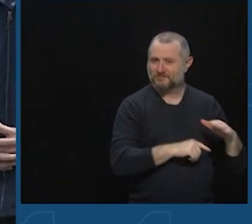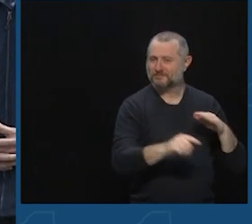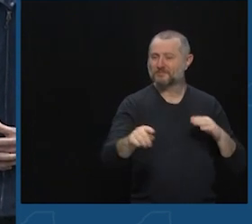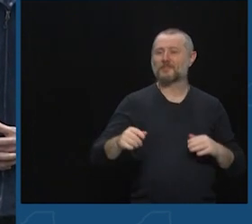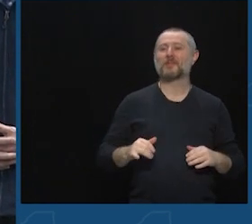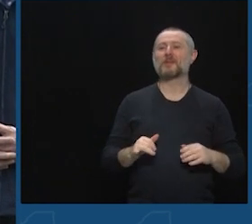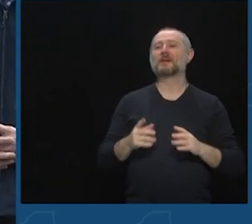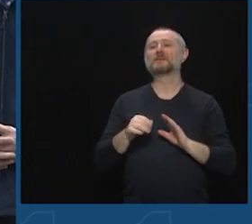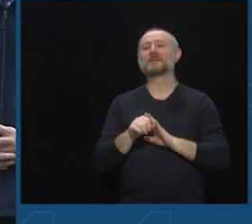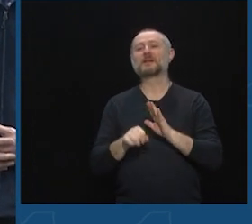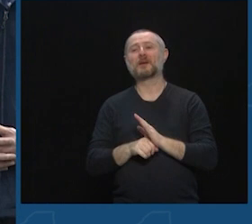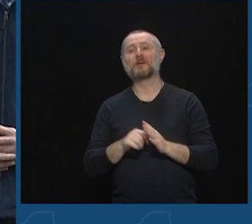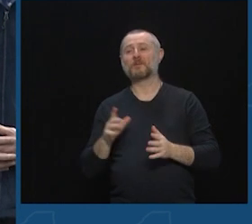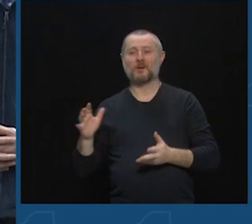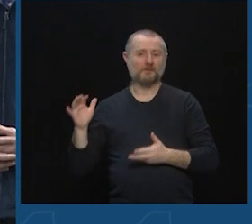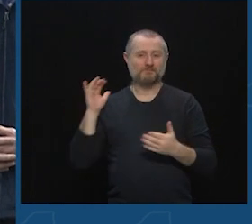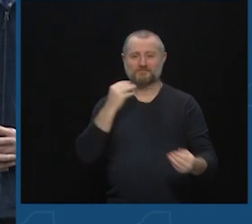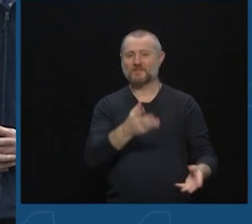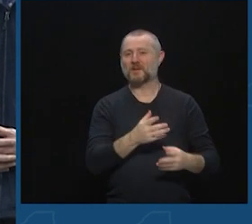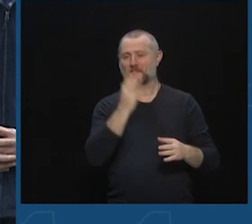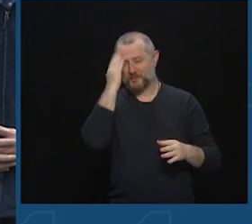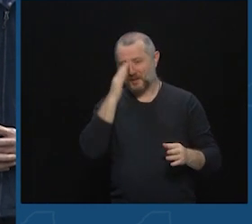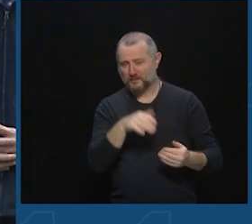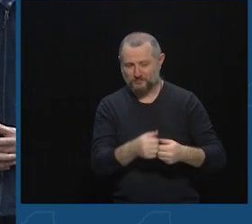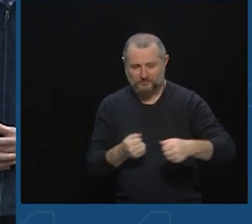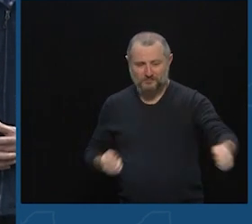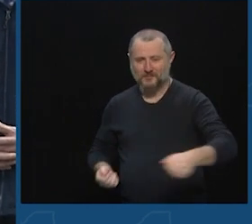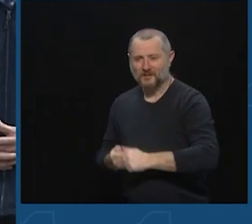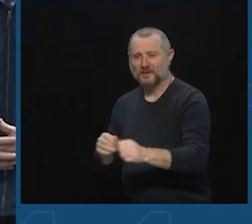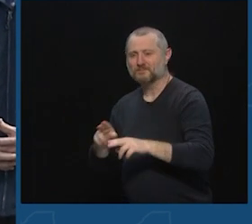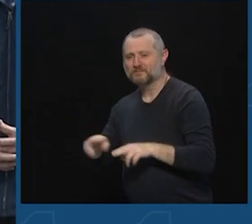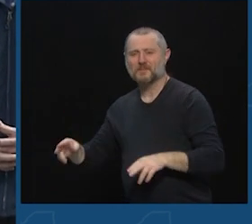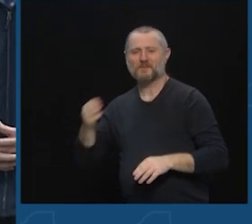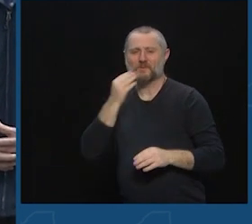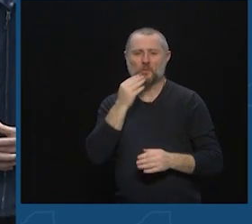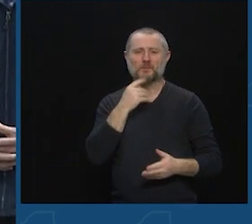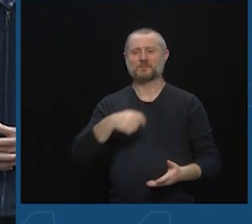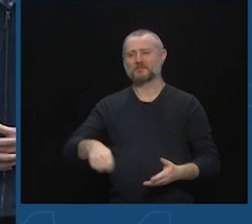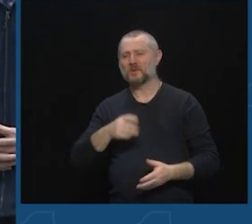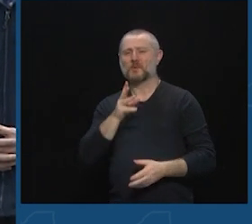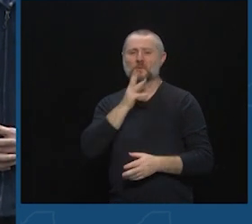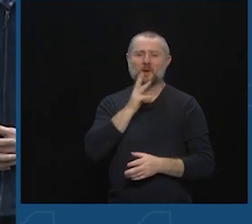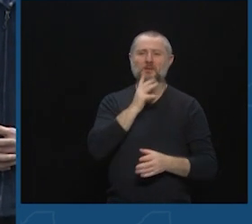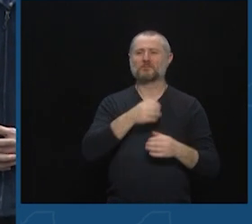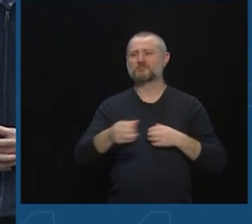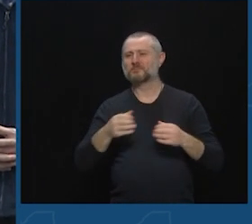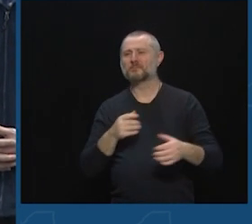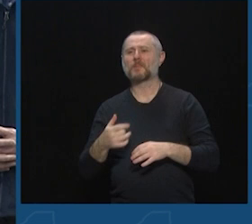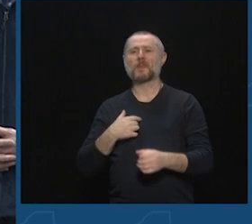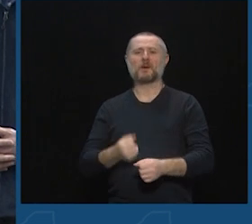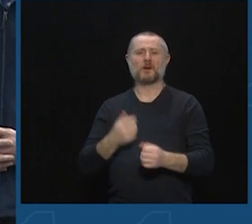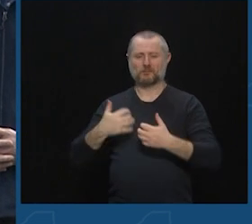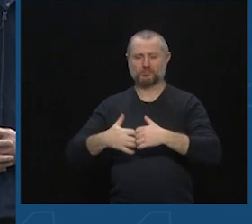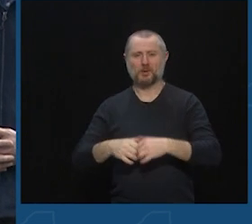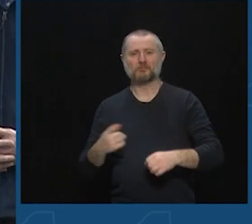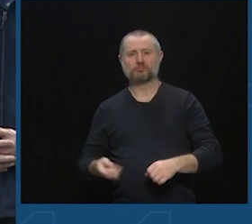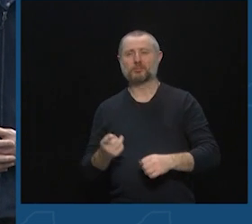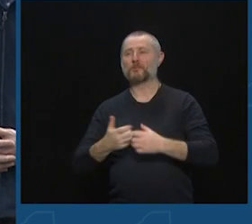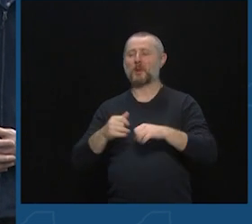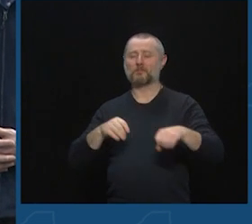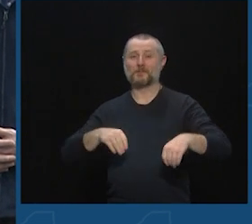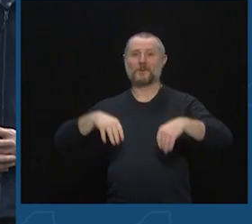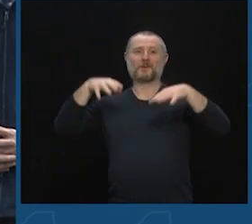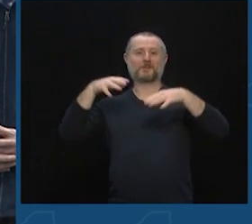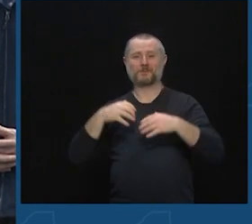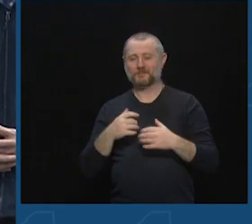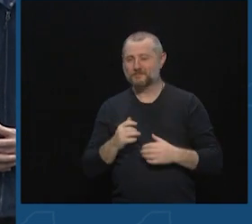and blankets and food and water and several generators throughout the event. The New York State Police teamed up